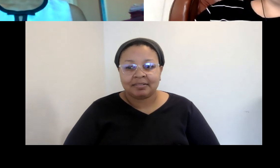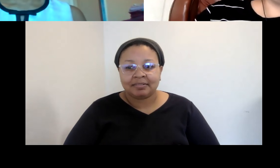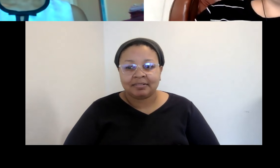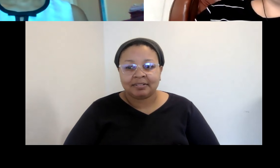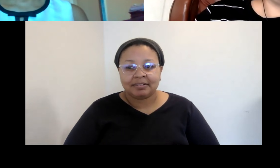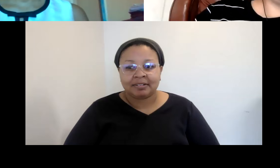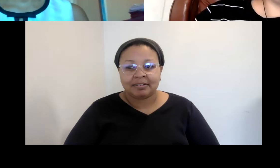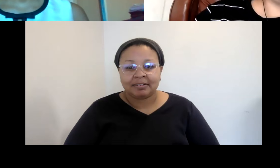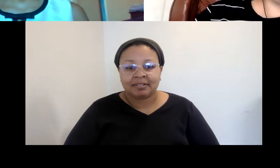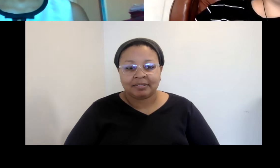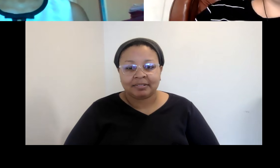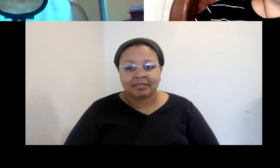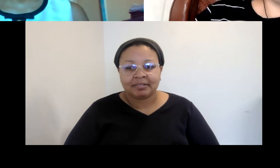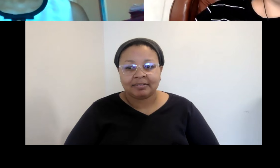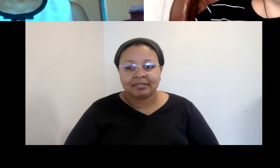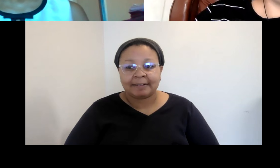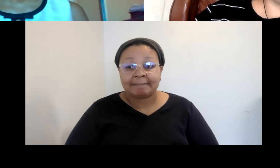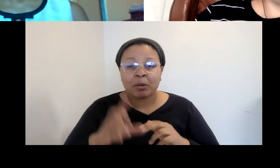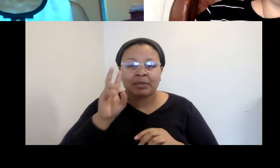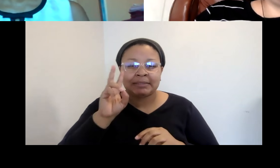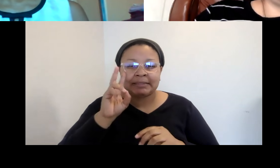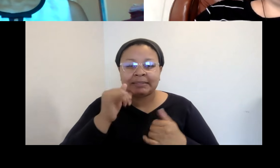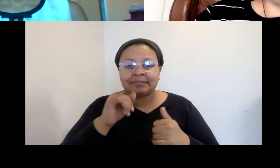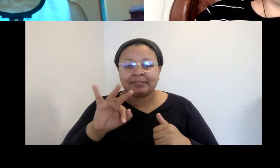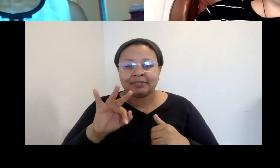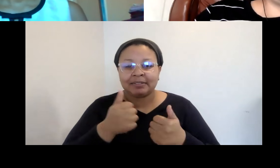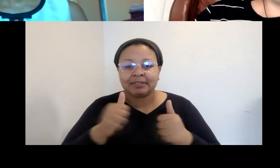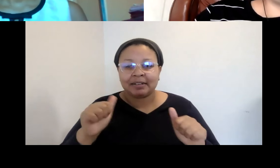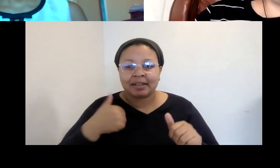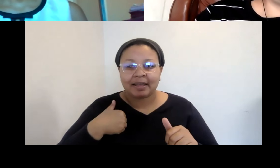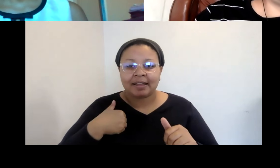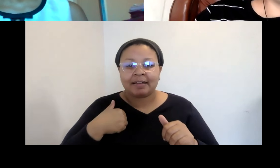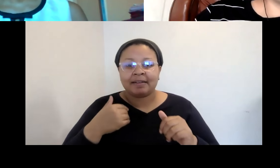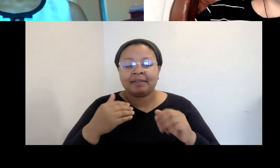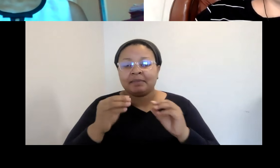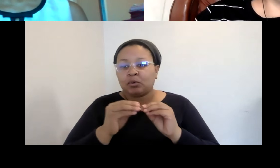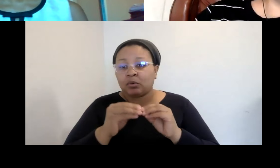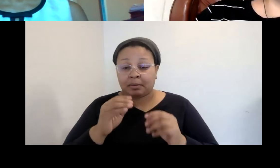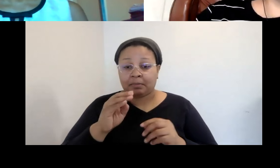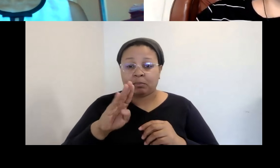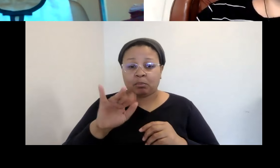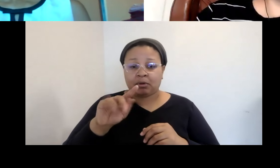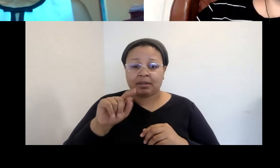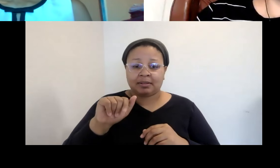We'll wait a second here, see if anybody's got anything else. And Brittany, is there anything else you wanted to add?